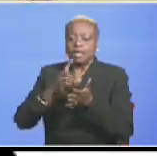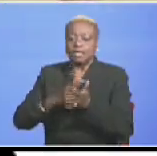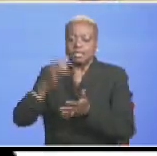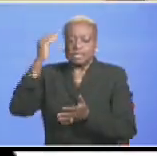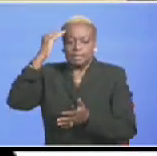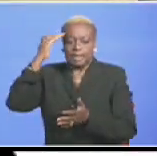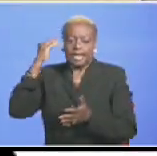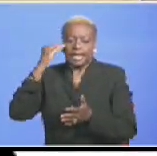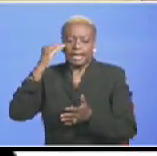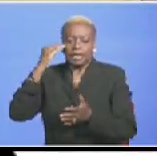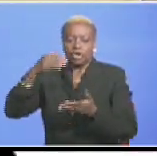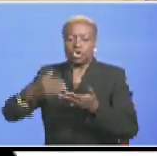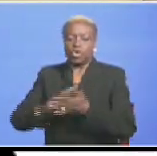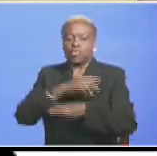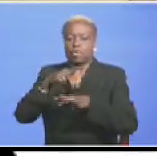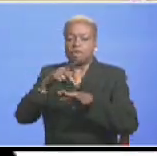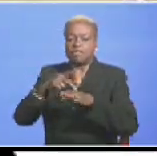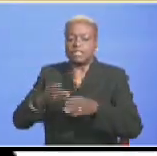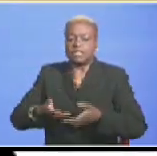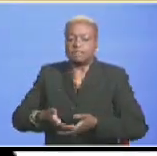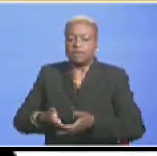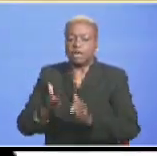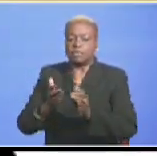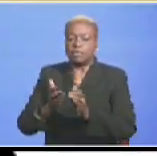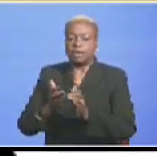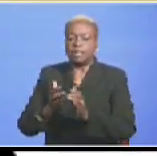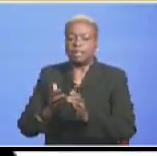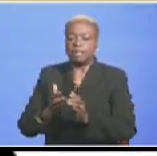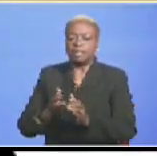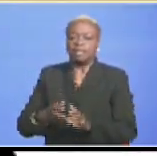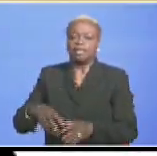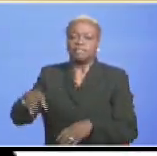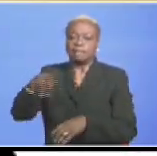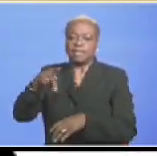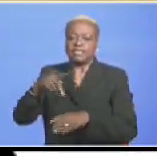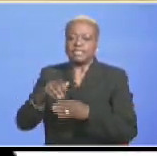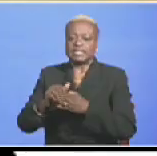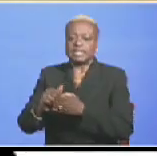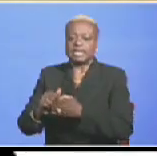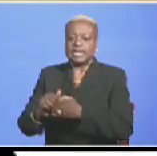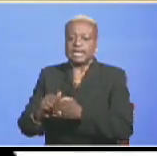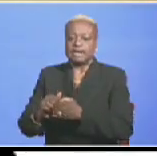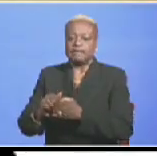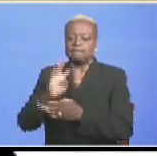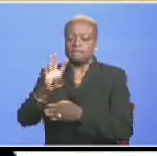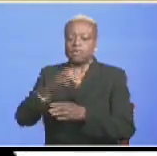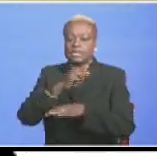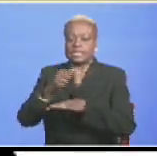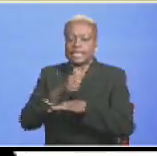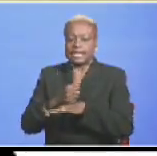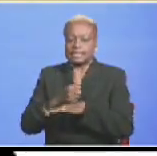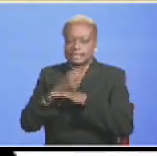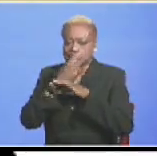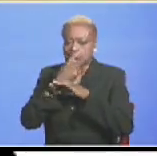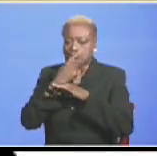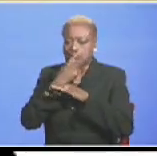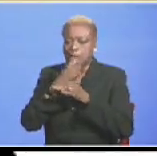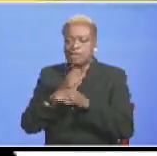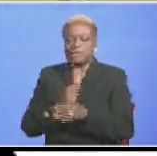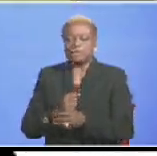night in the Province Volleyball Association. The Panthers needing four sets to put away the Warhawks, 25-11,